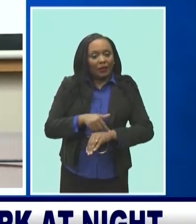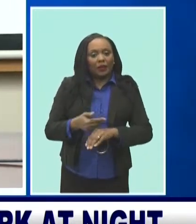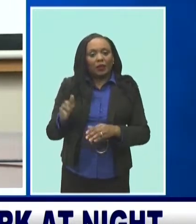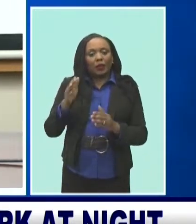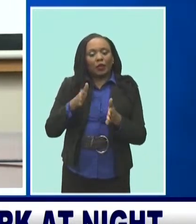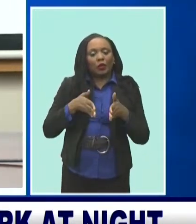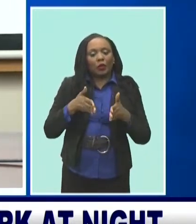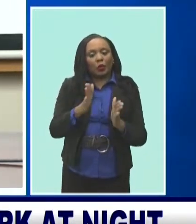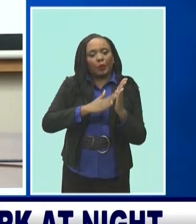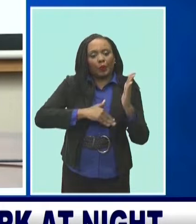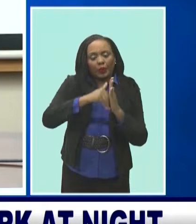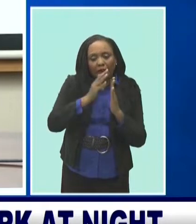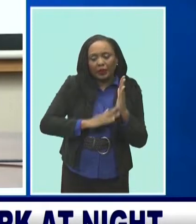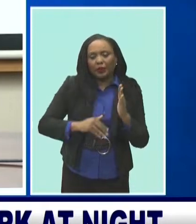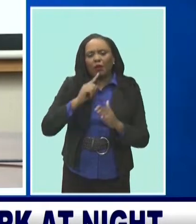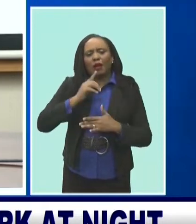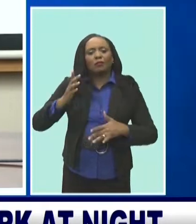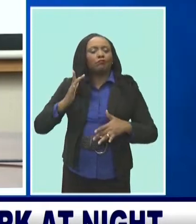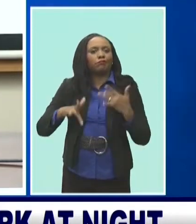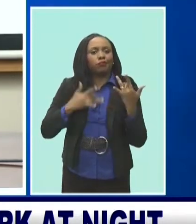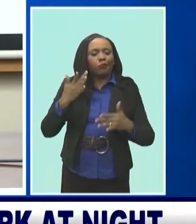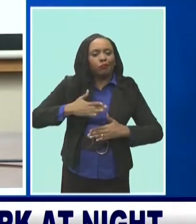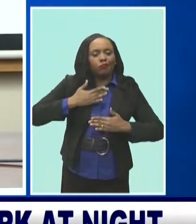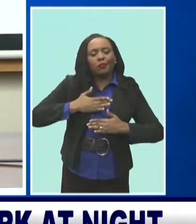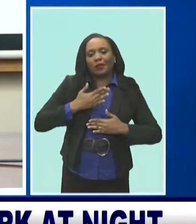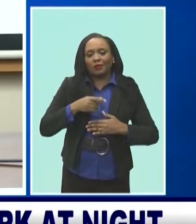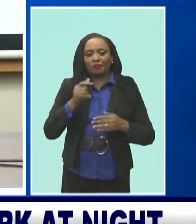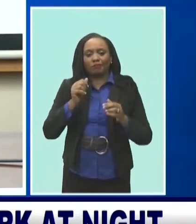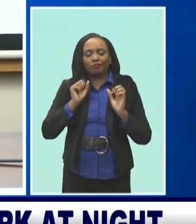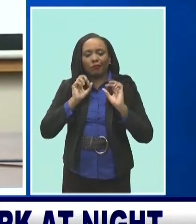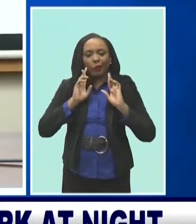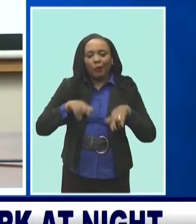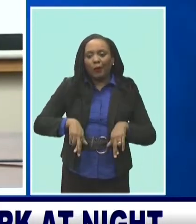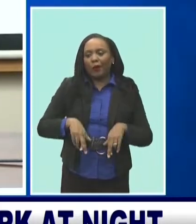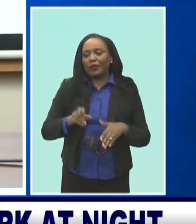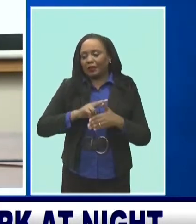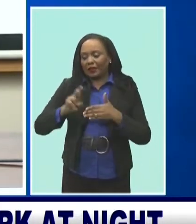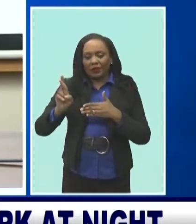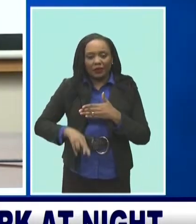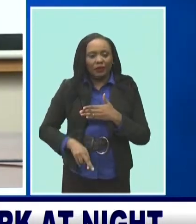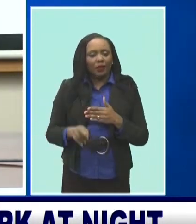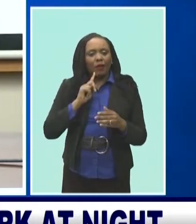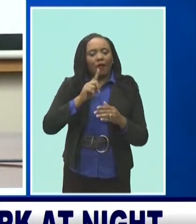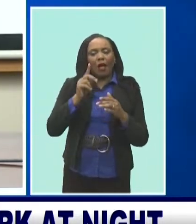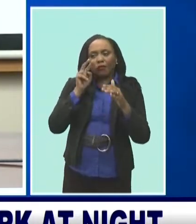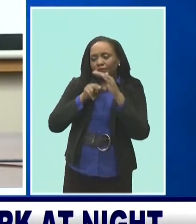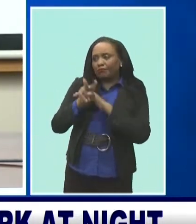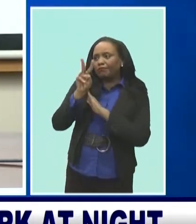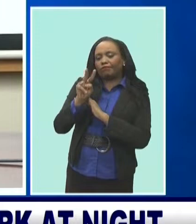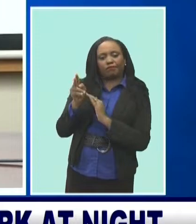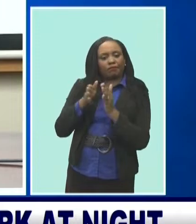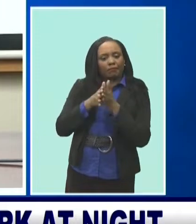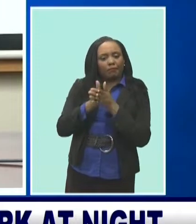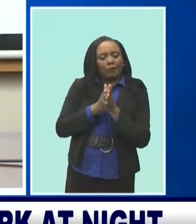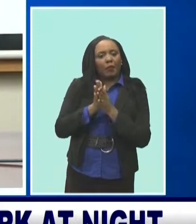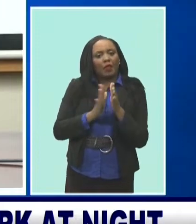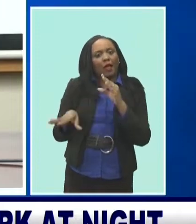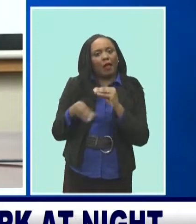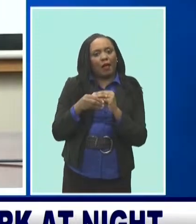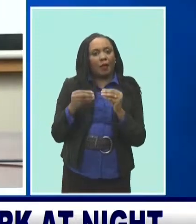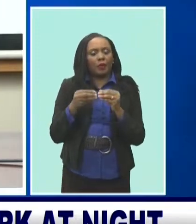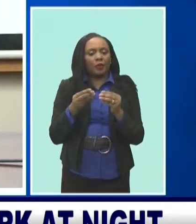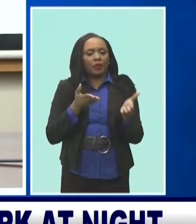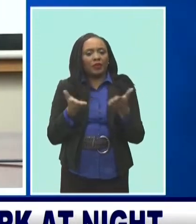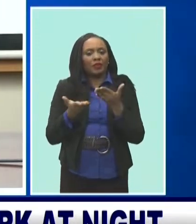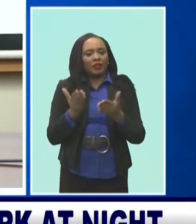road painting, and we're very, very happy with the results, and we look forward to adding other services to being